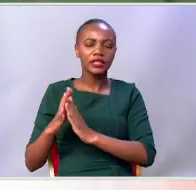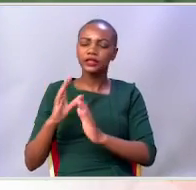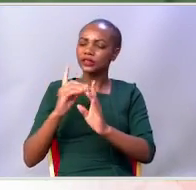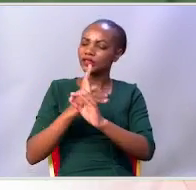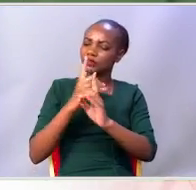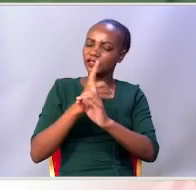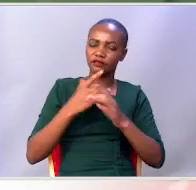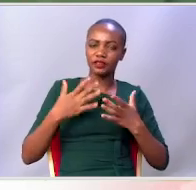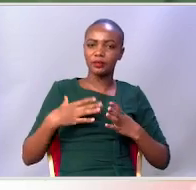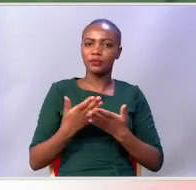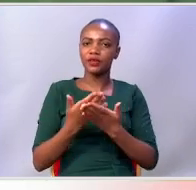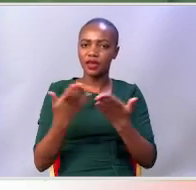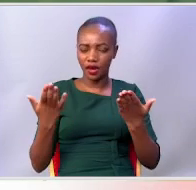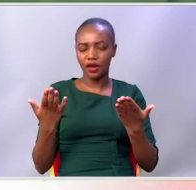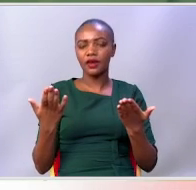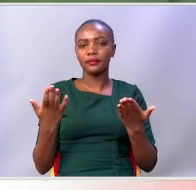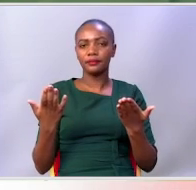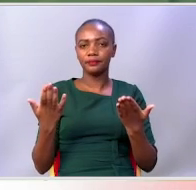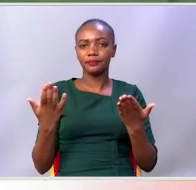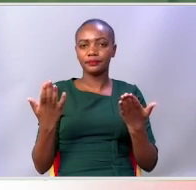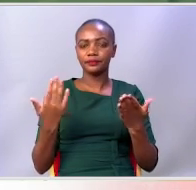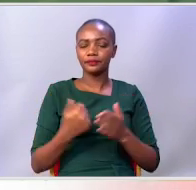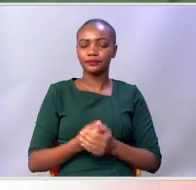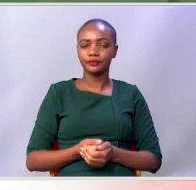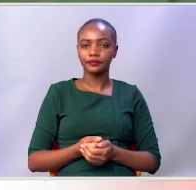geologists, anthropologists,